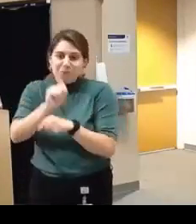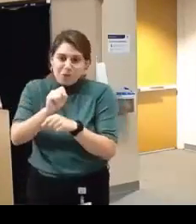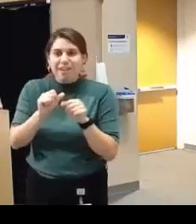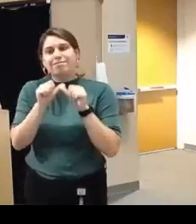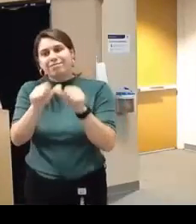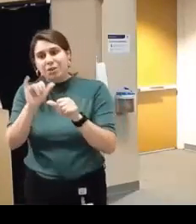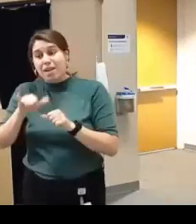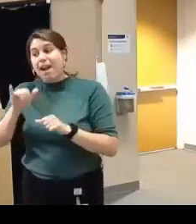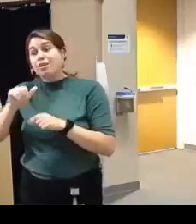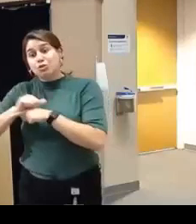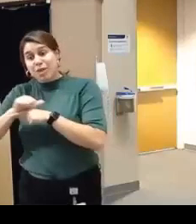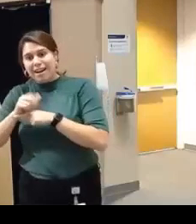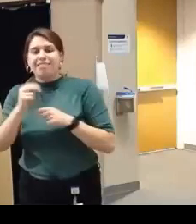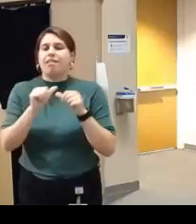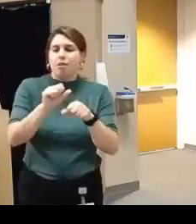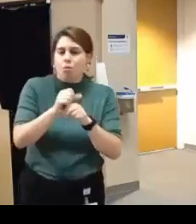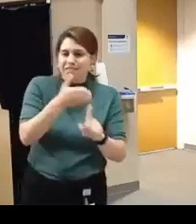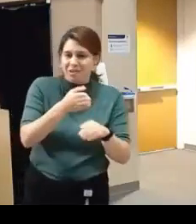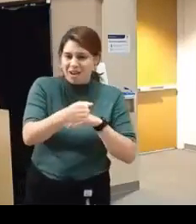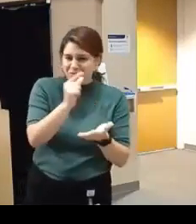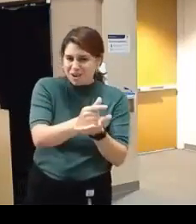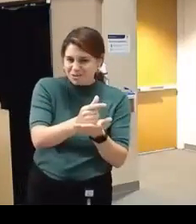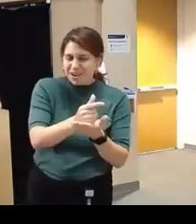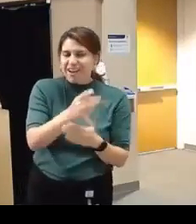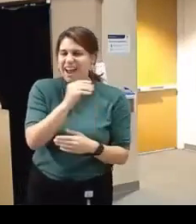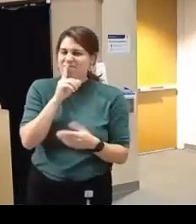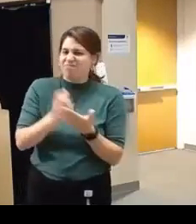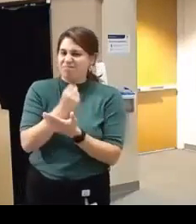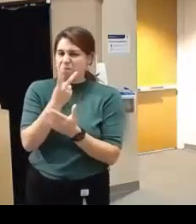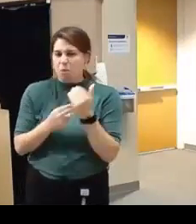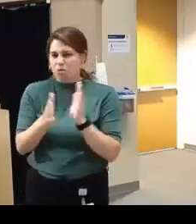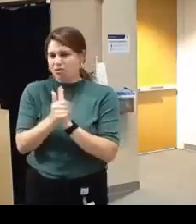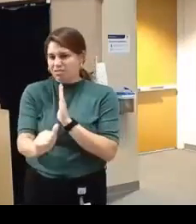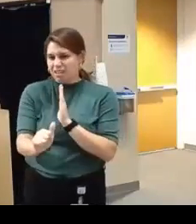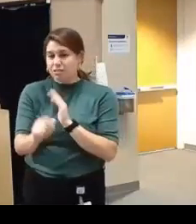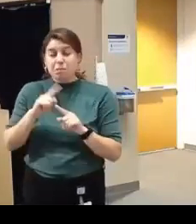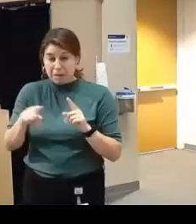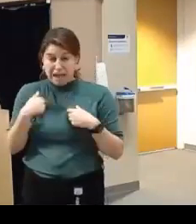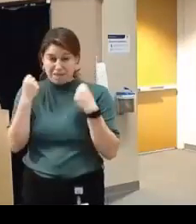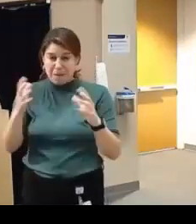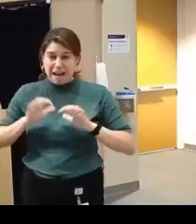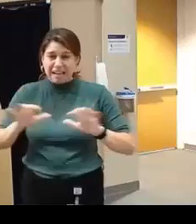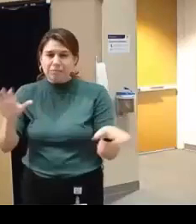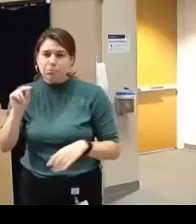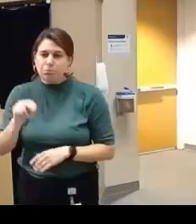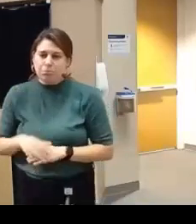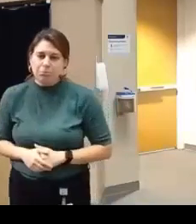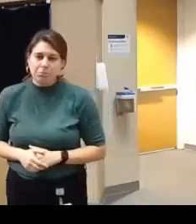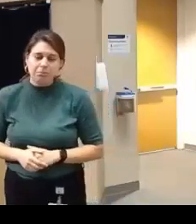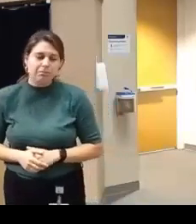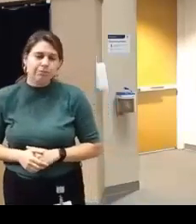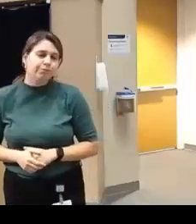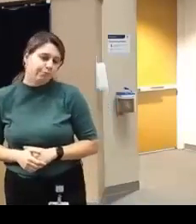can continue to work in them after graduation and really utilize both skills. But there are not many of those programs in the country.